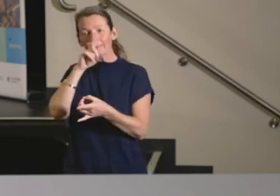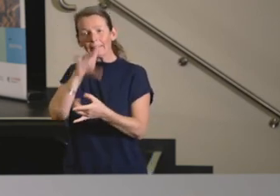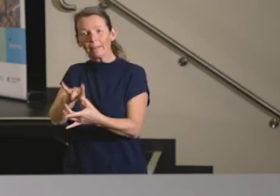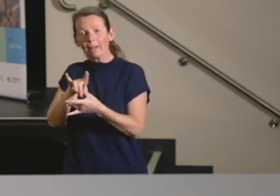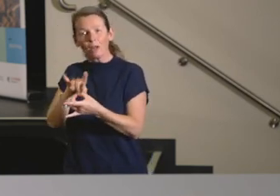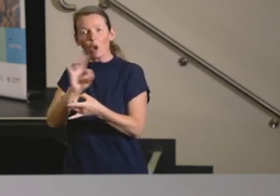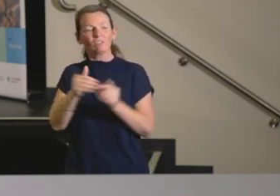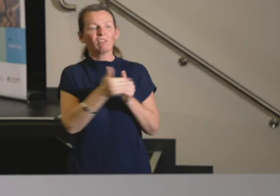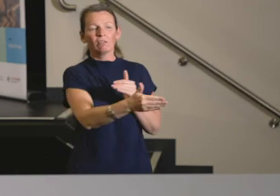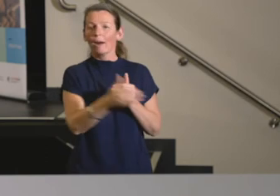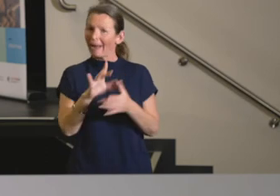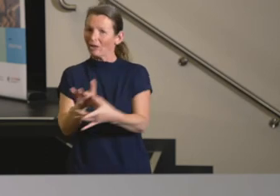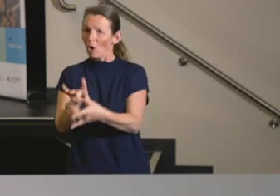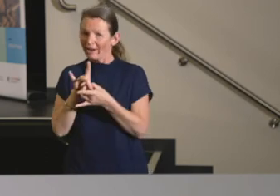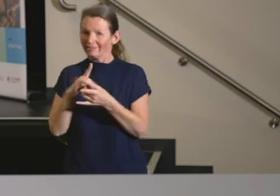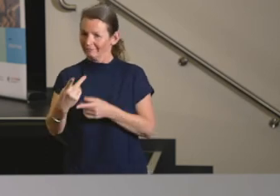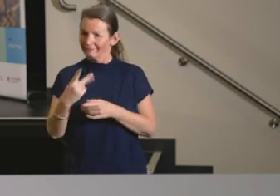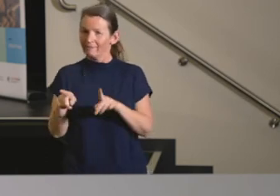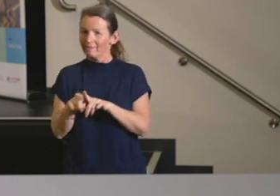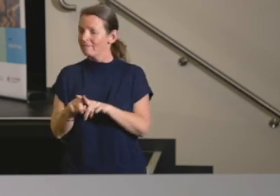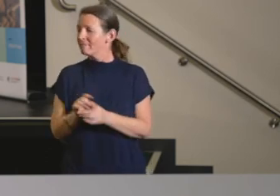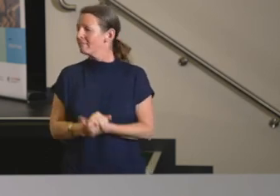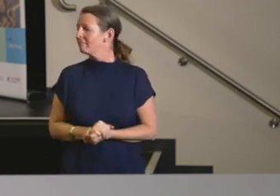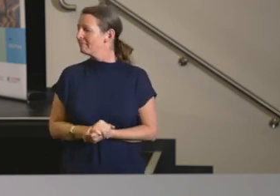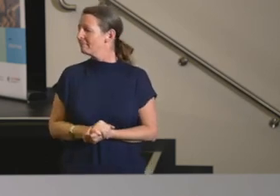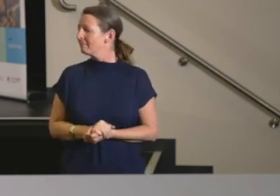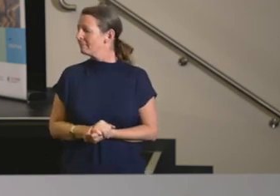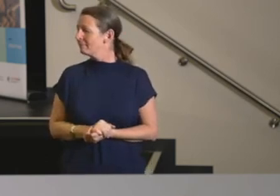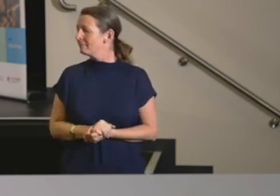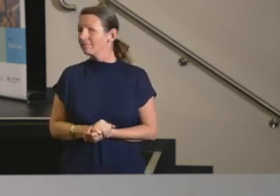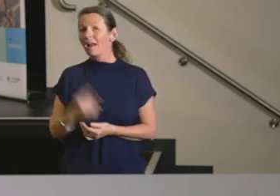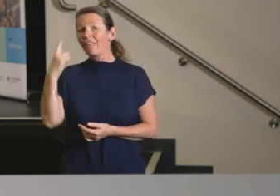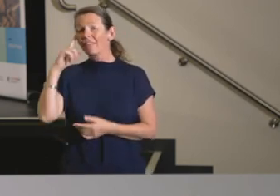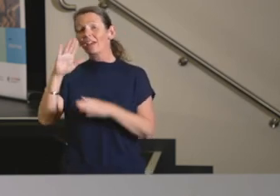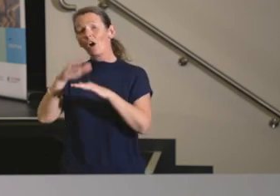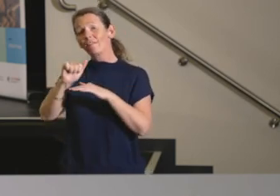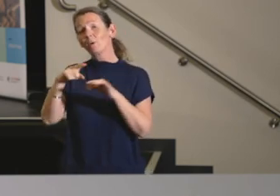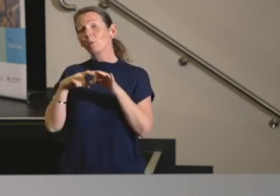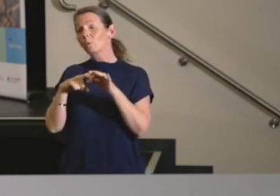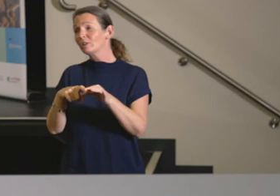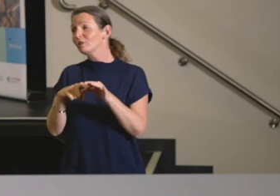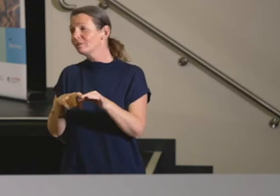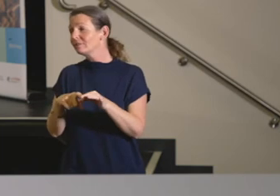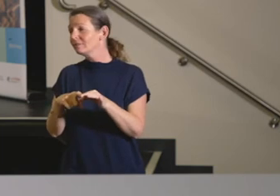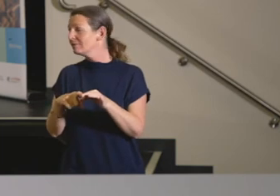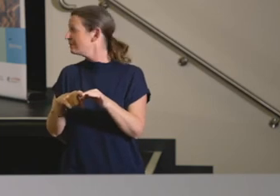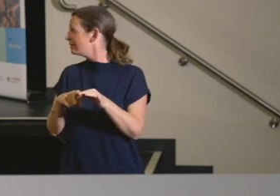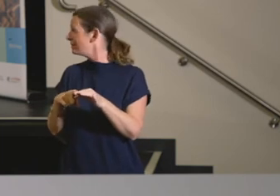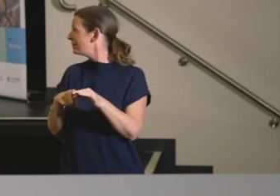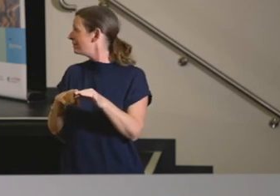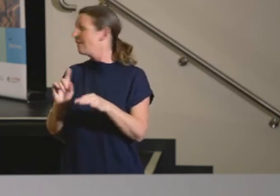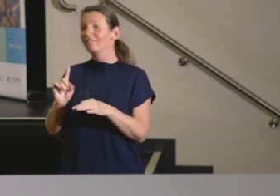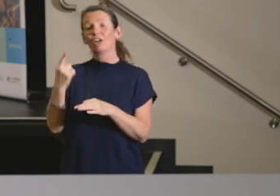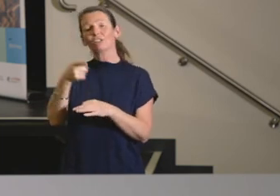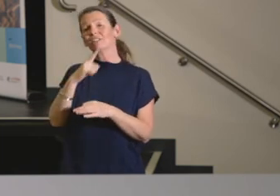to. And I think in relation to your question, firstly on climate change and the